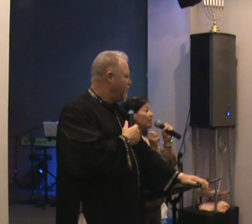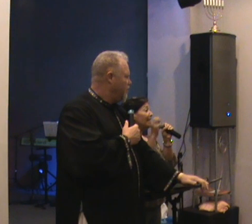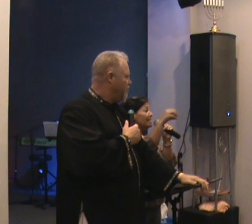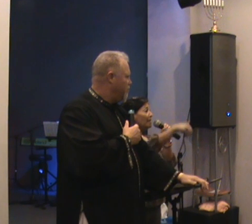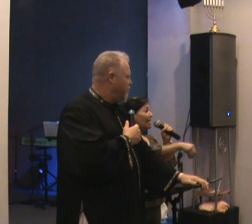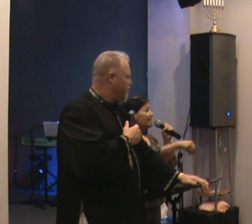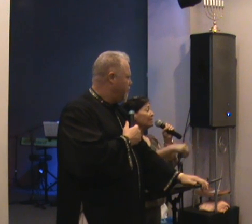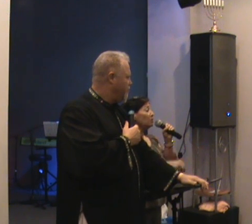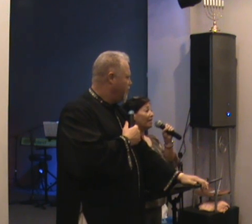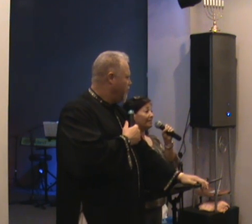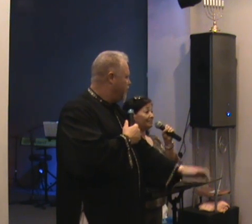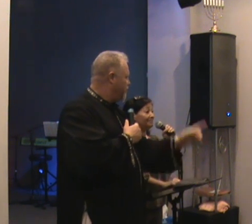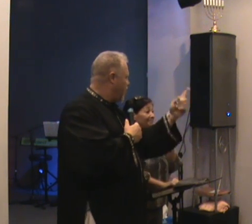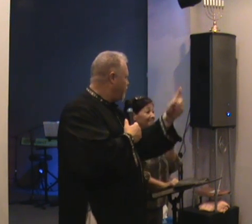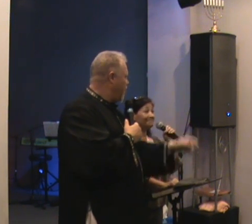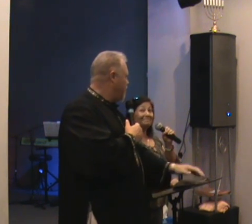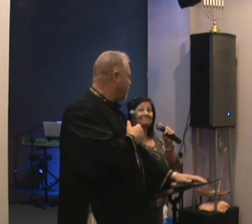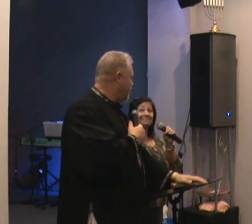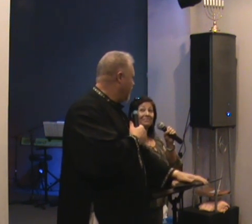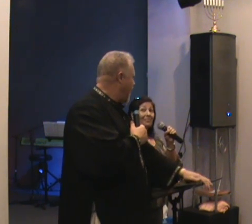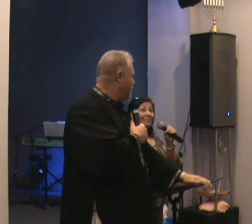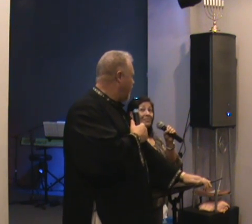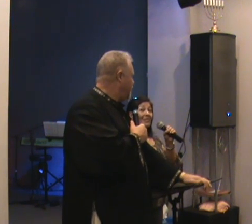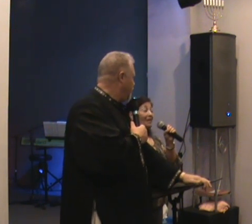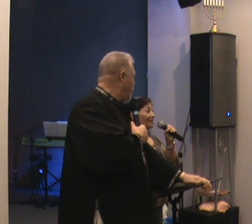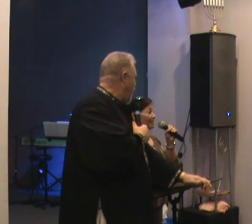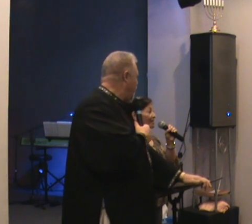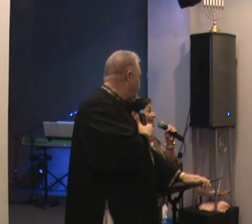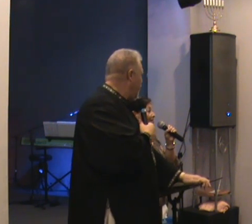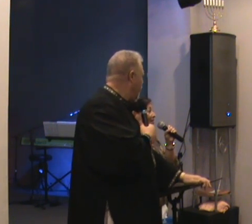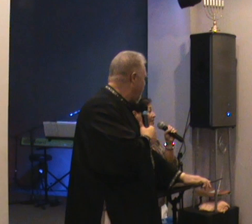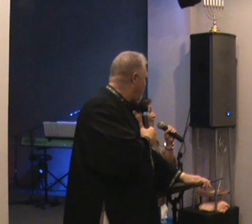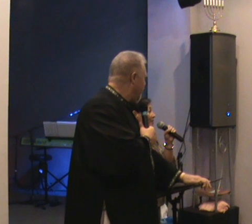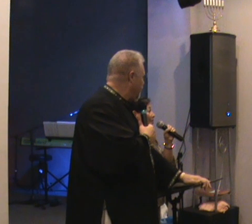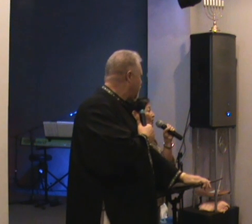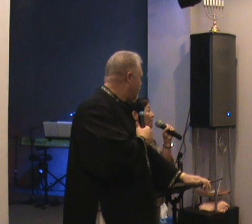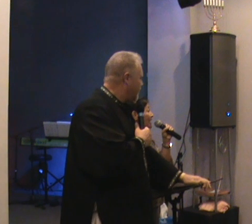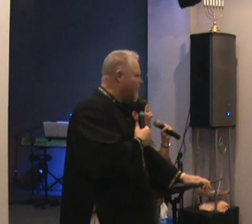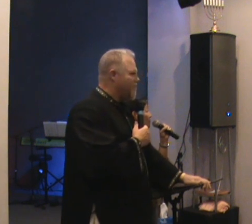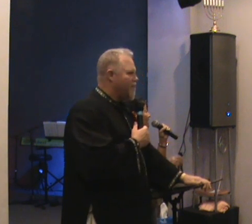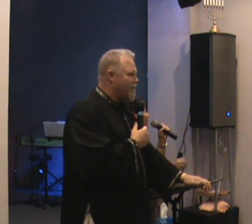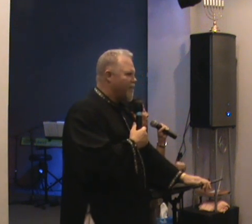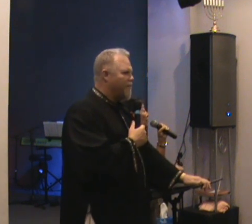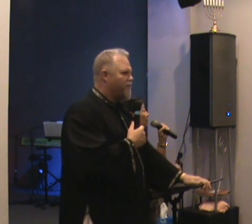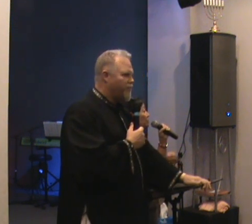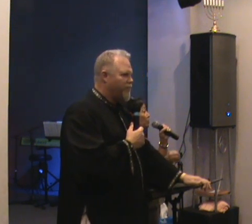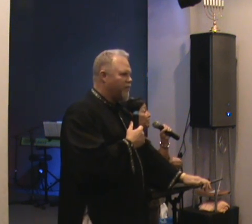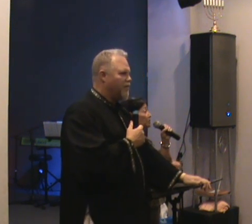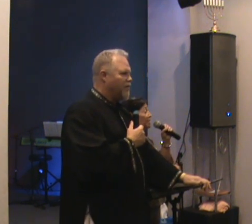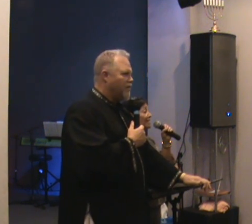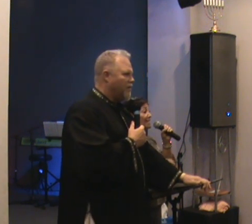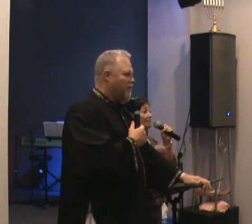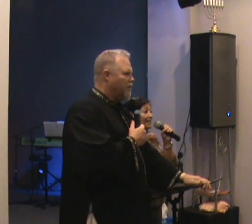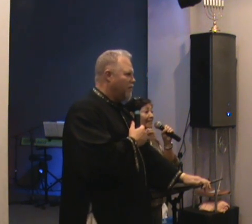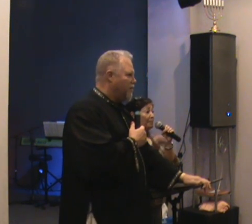este y el este a este lugar. Because God promised us in the last days He would pour out His Spirit on all flesh. Porque Él ha prometido que en los